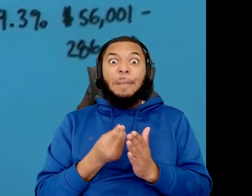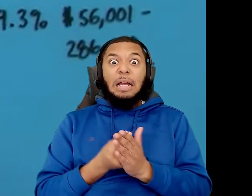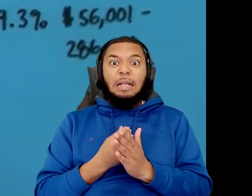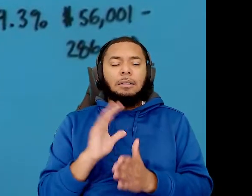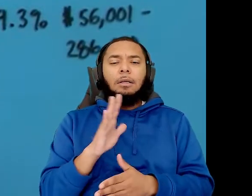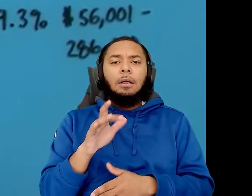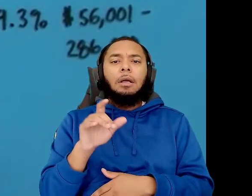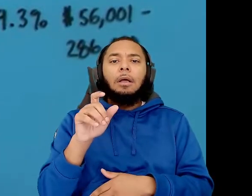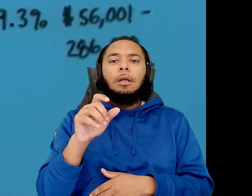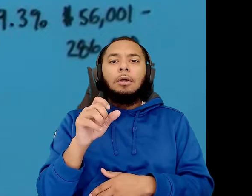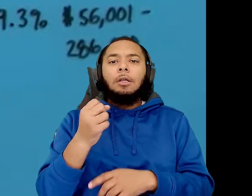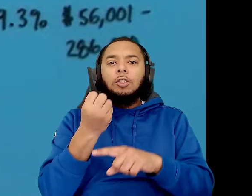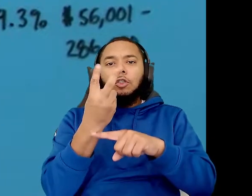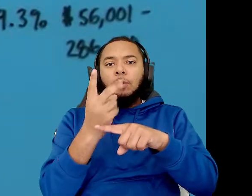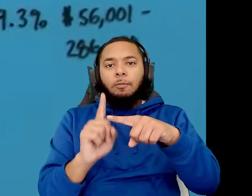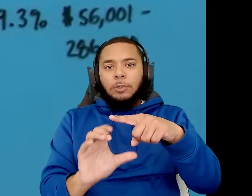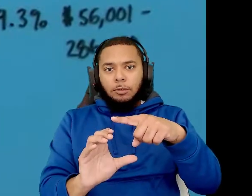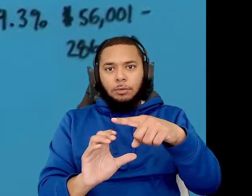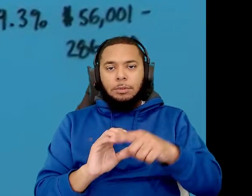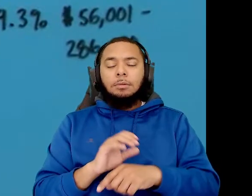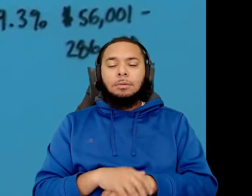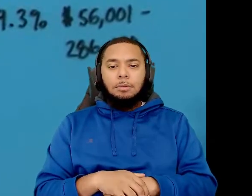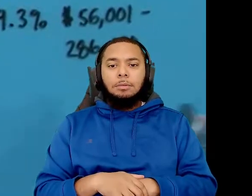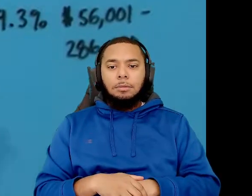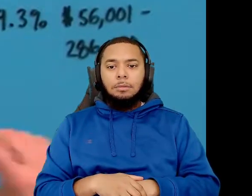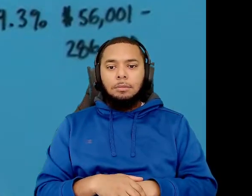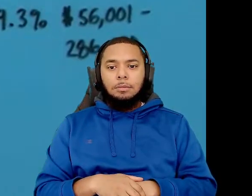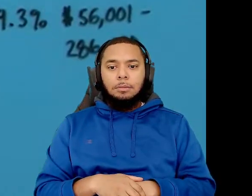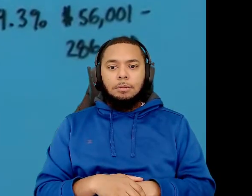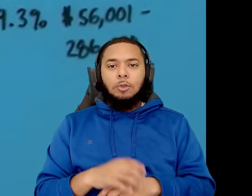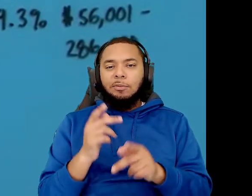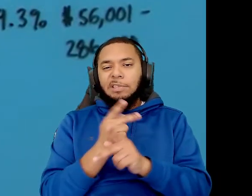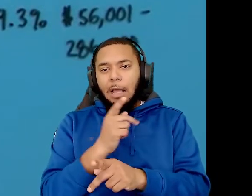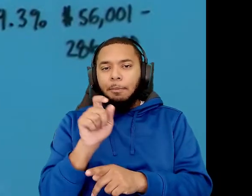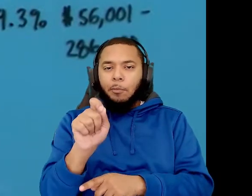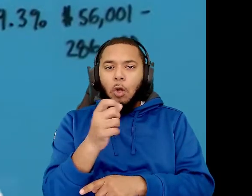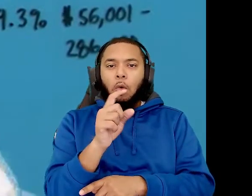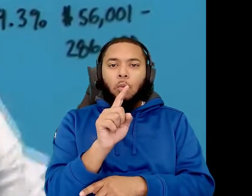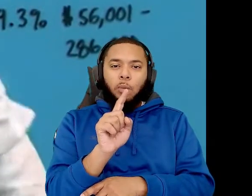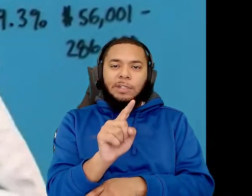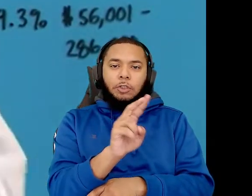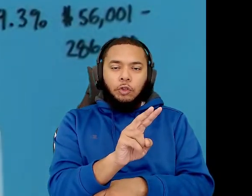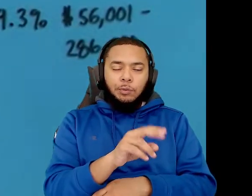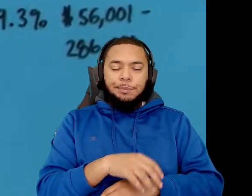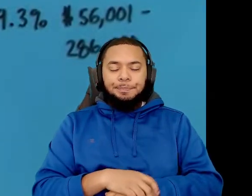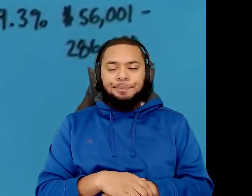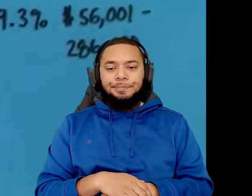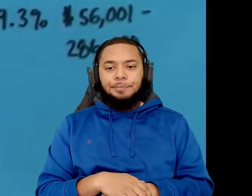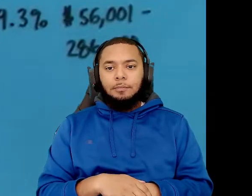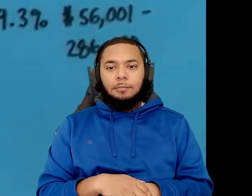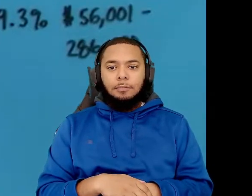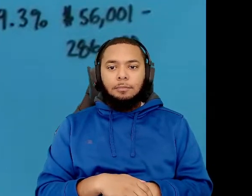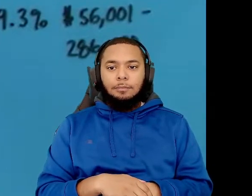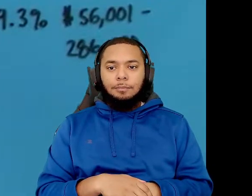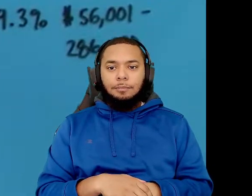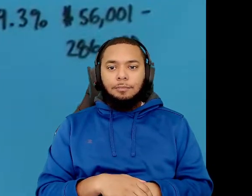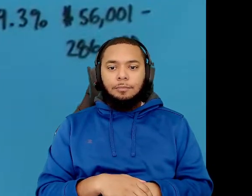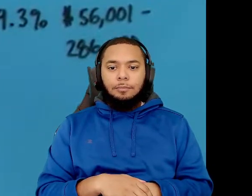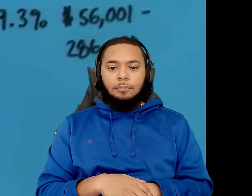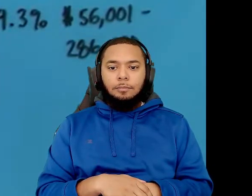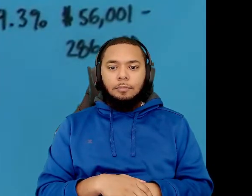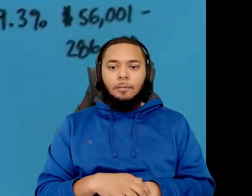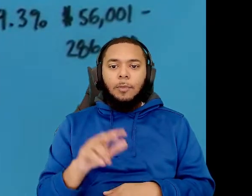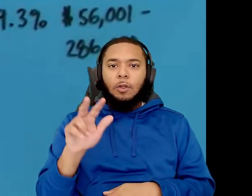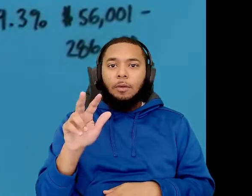do 12/100ths. So just like magic, we get that, 3,417. That's how much